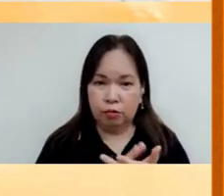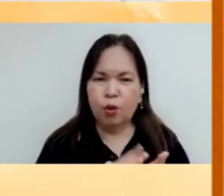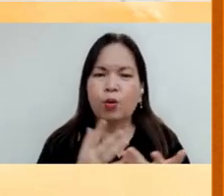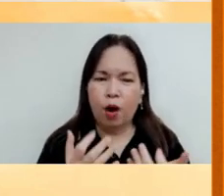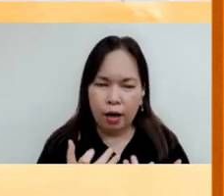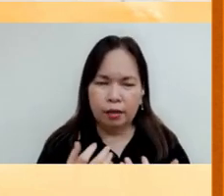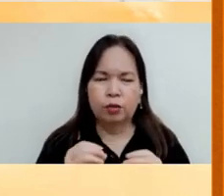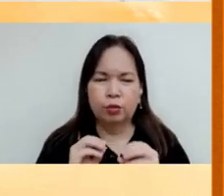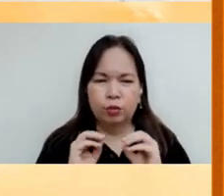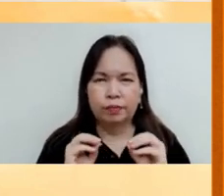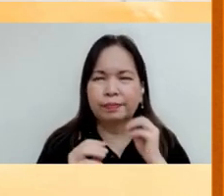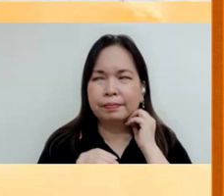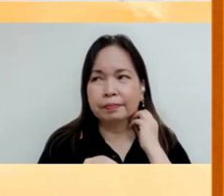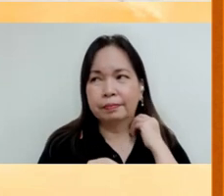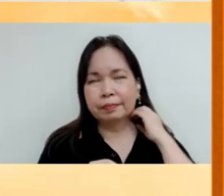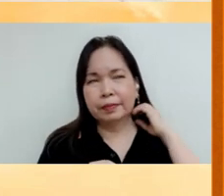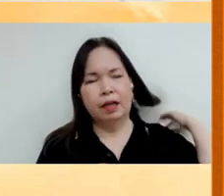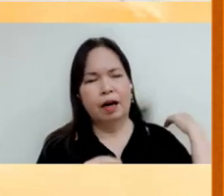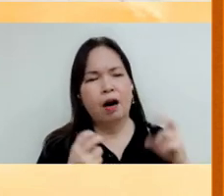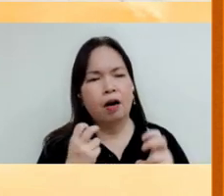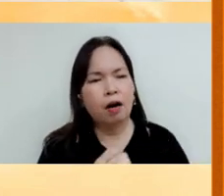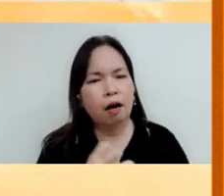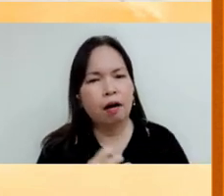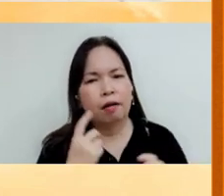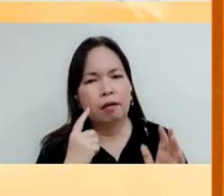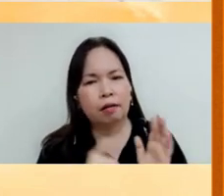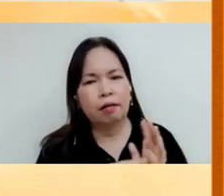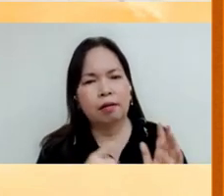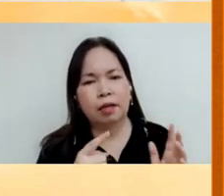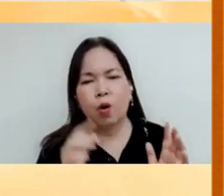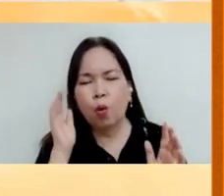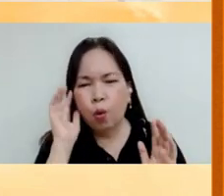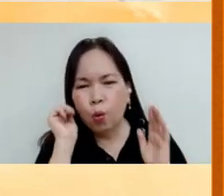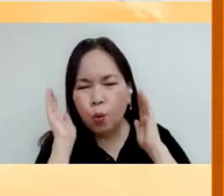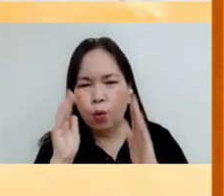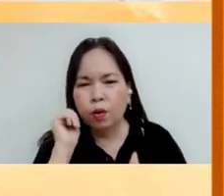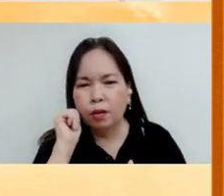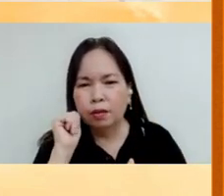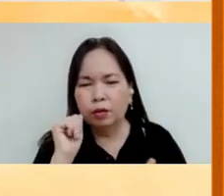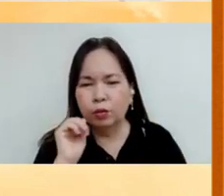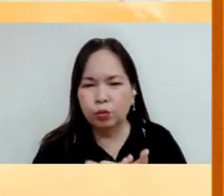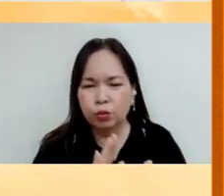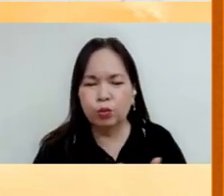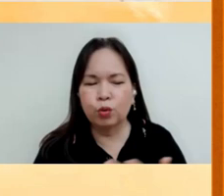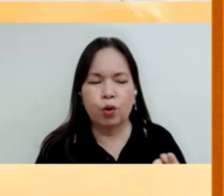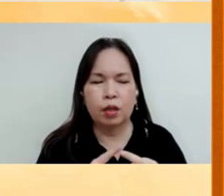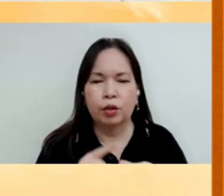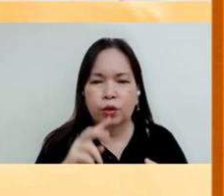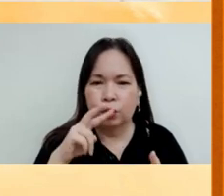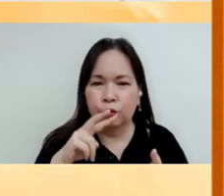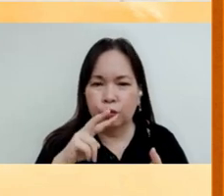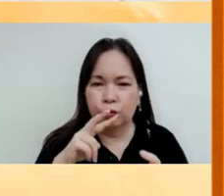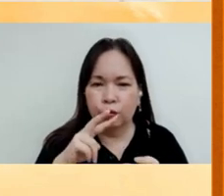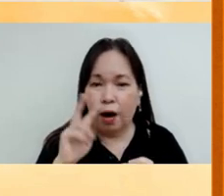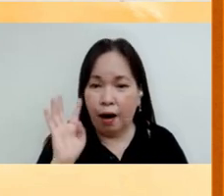we fail to recognize. So it should be writing, reading, arithmetic, and regulation. So it should be those 4 R's that